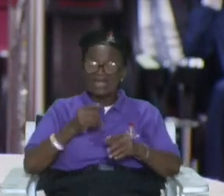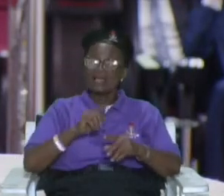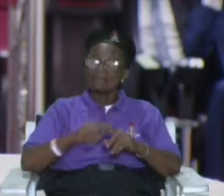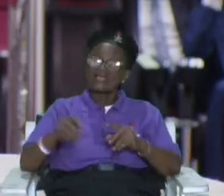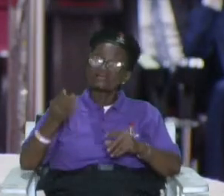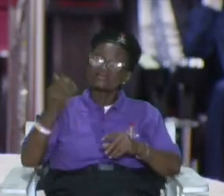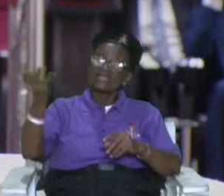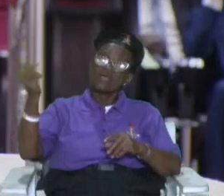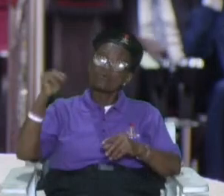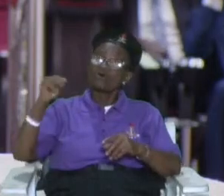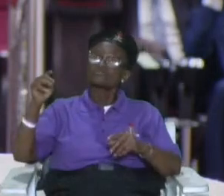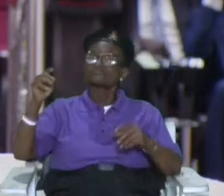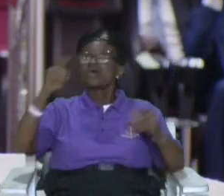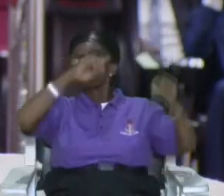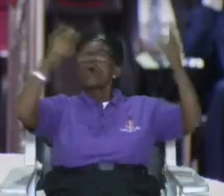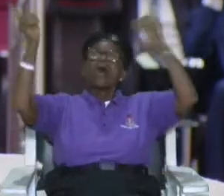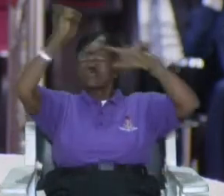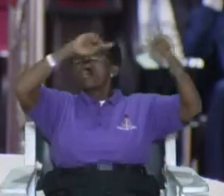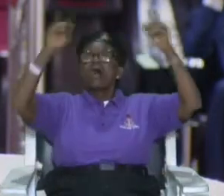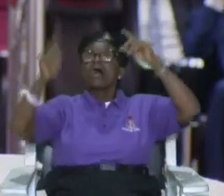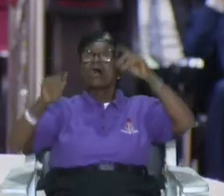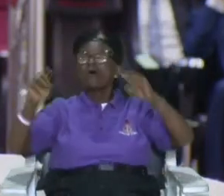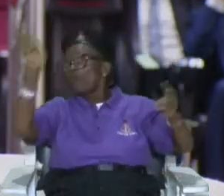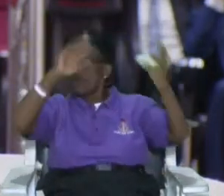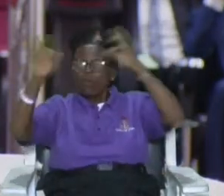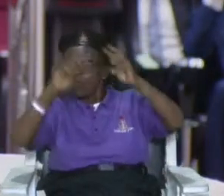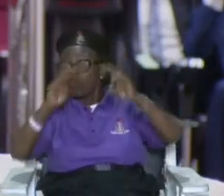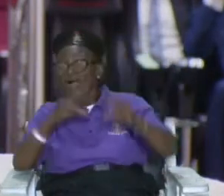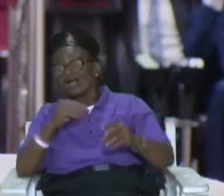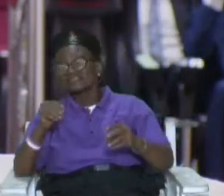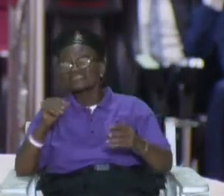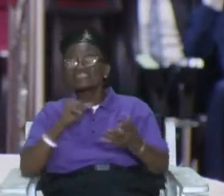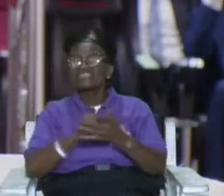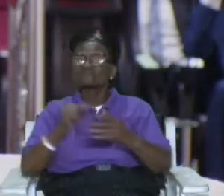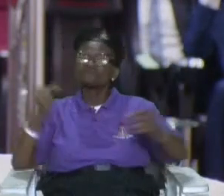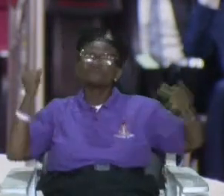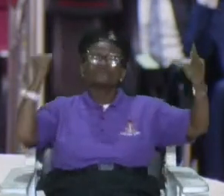And the thunder struck the iroko tree,